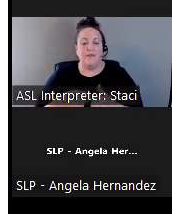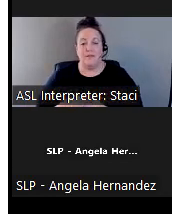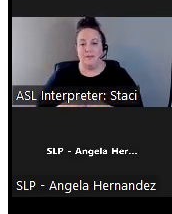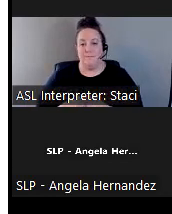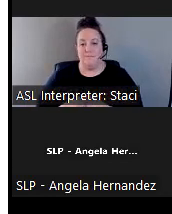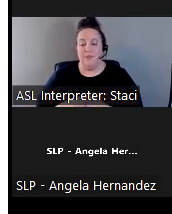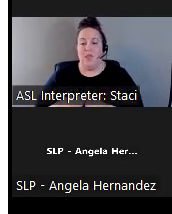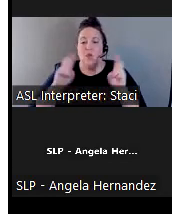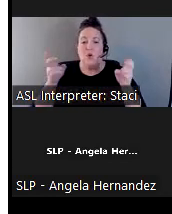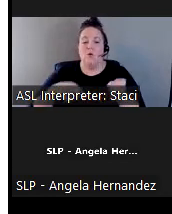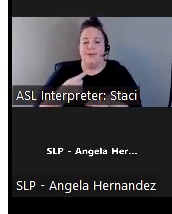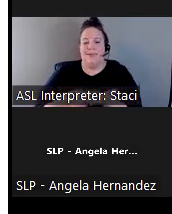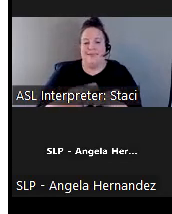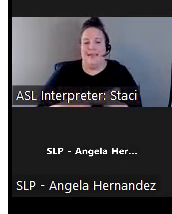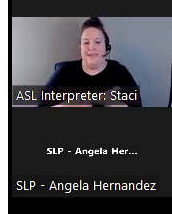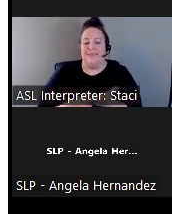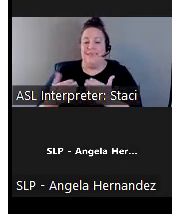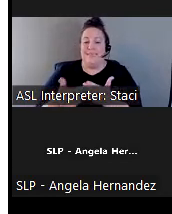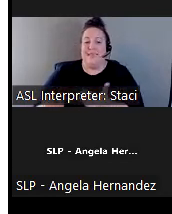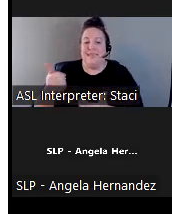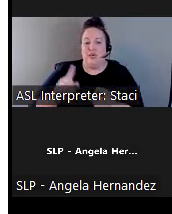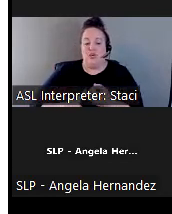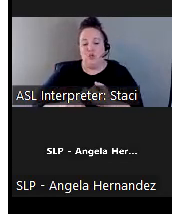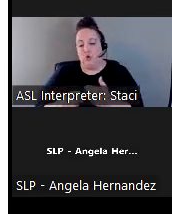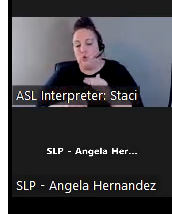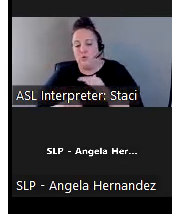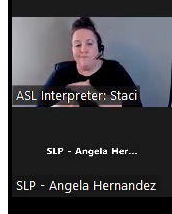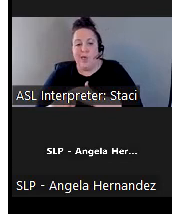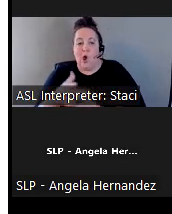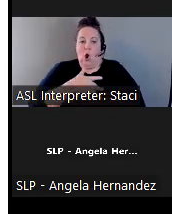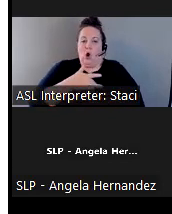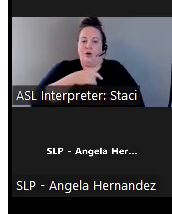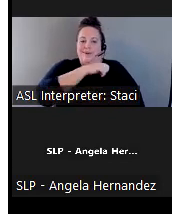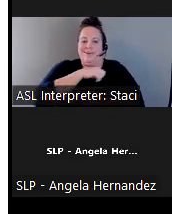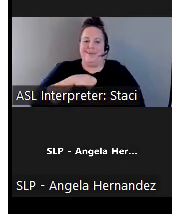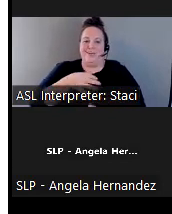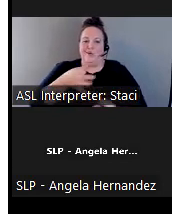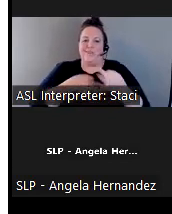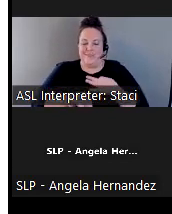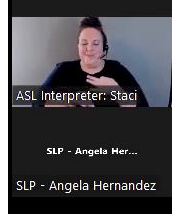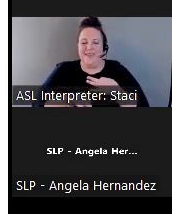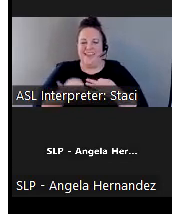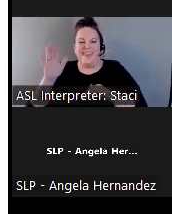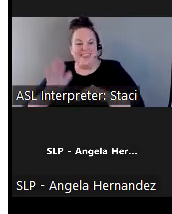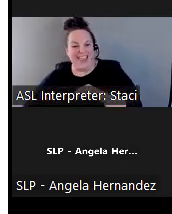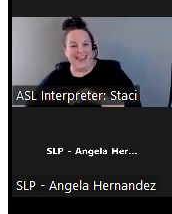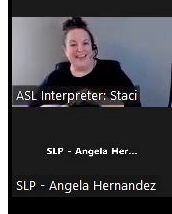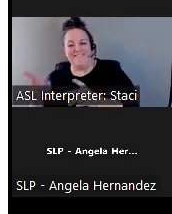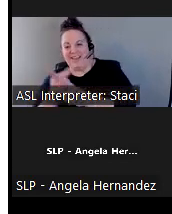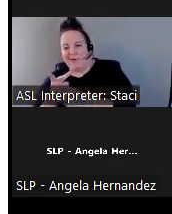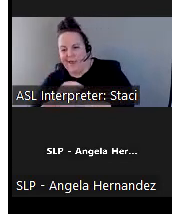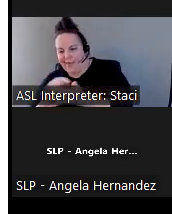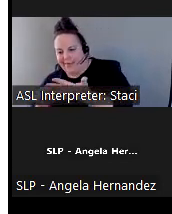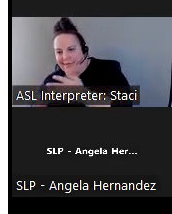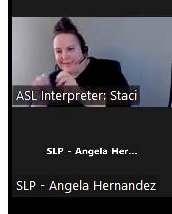from her was, "It was easier to navigate a heart transplant for my son than it was to navigate a